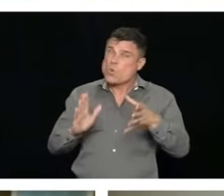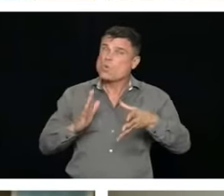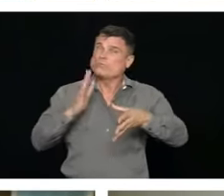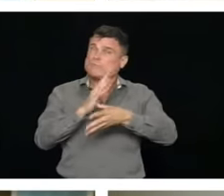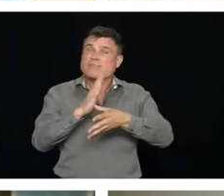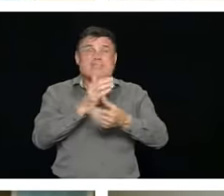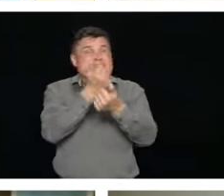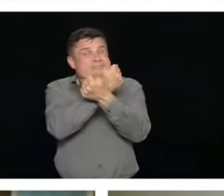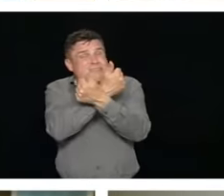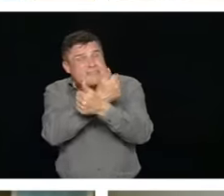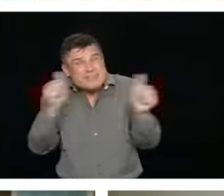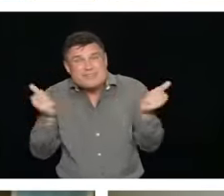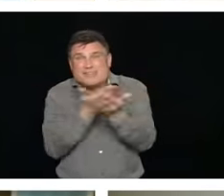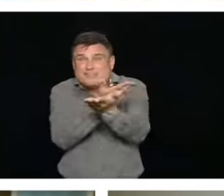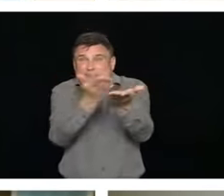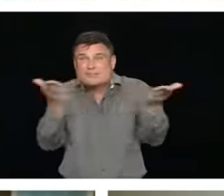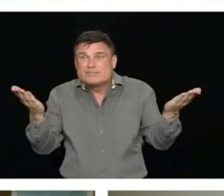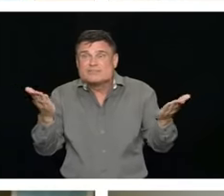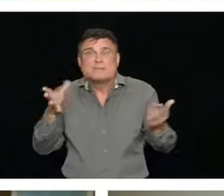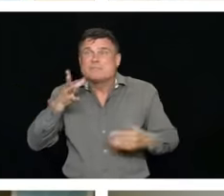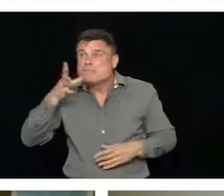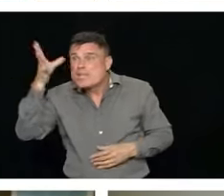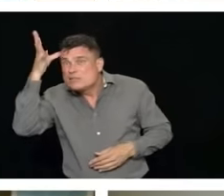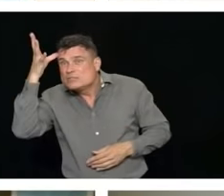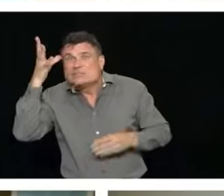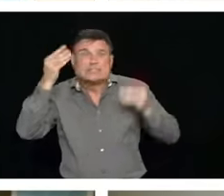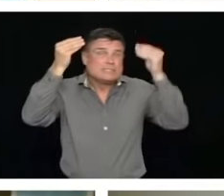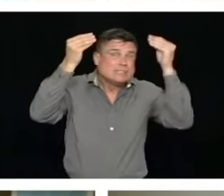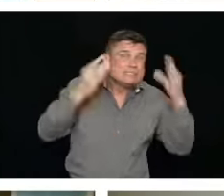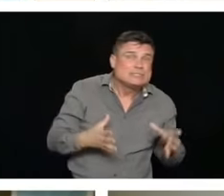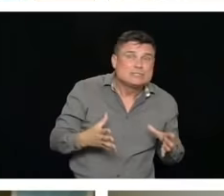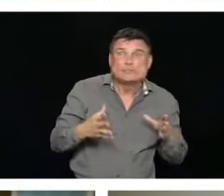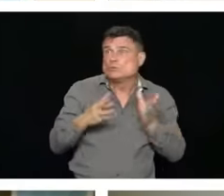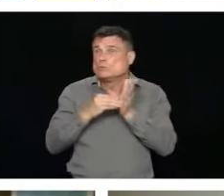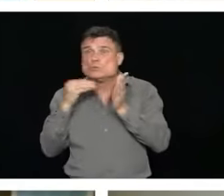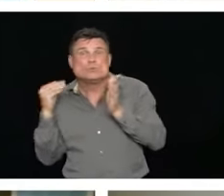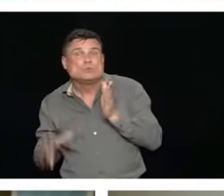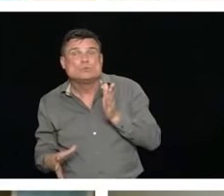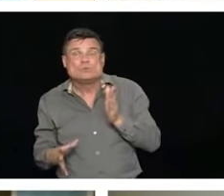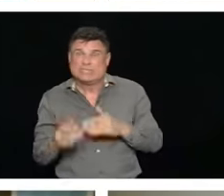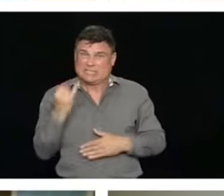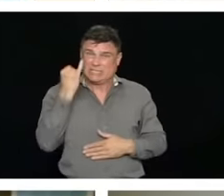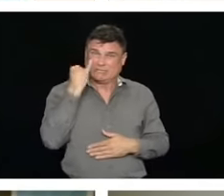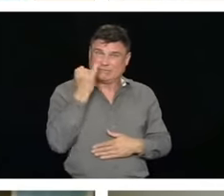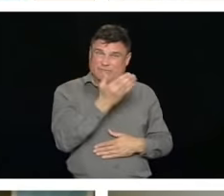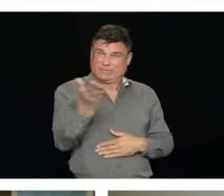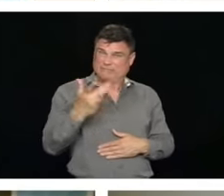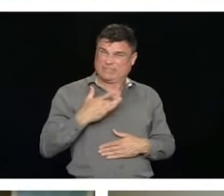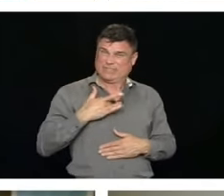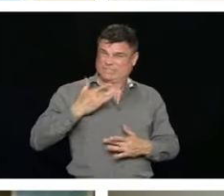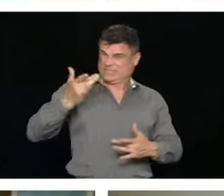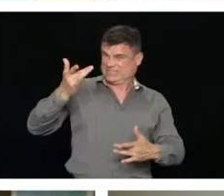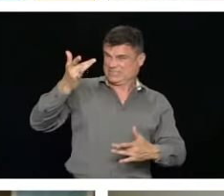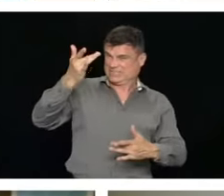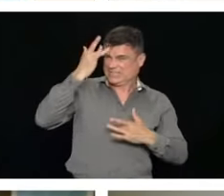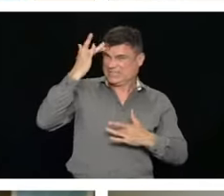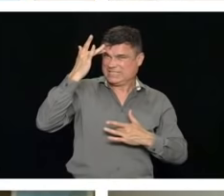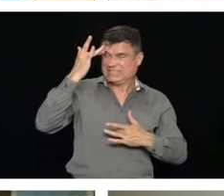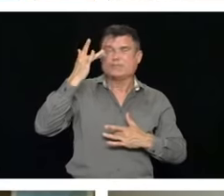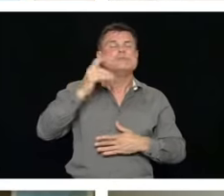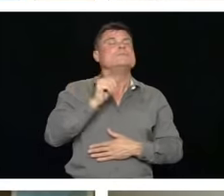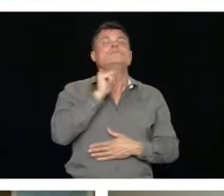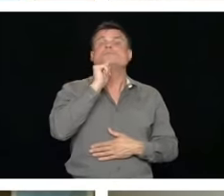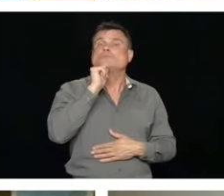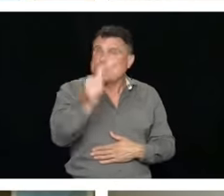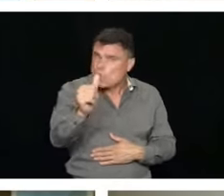If all of those things are put into place, we know that the risk is very, very low, both for kids and